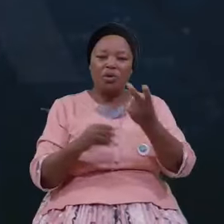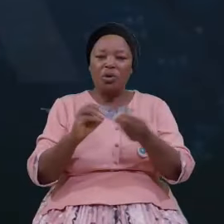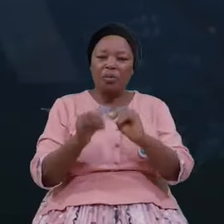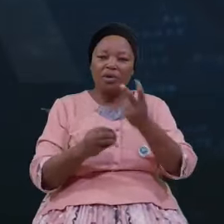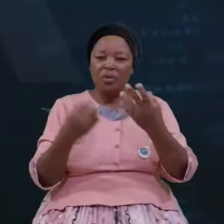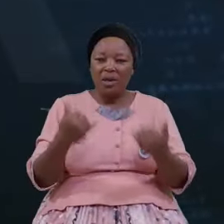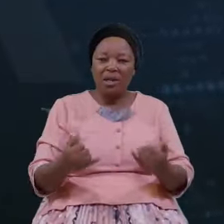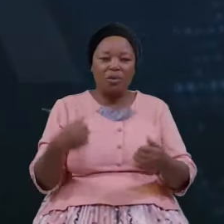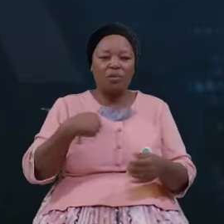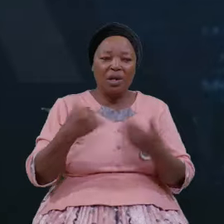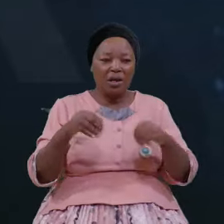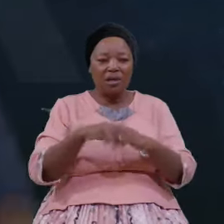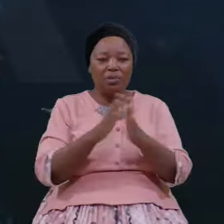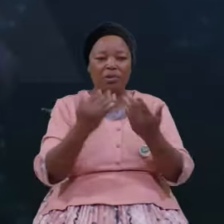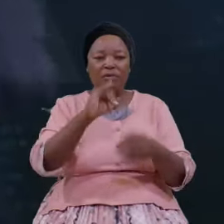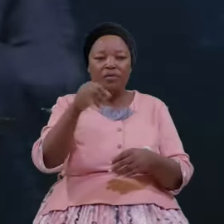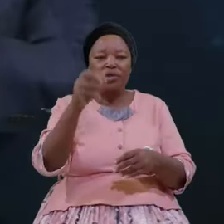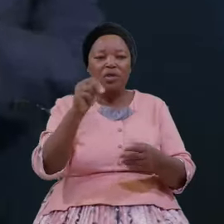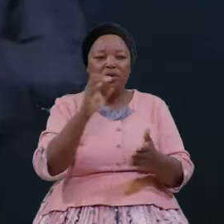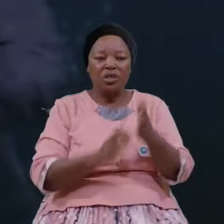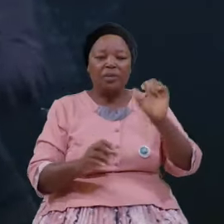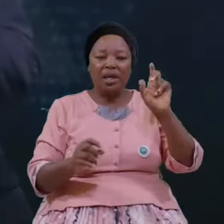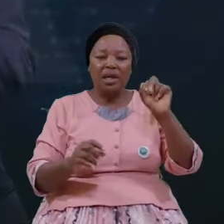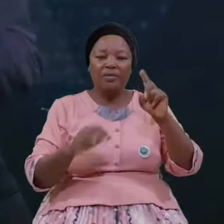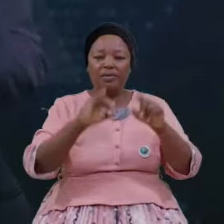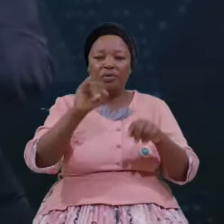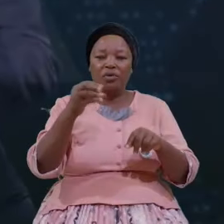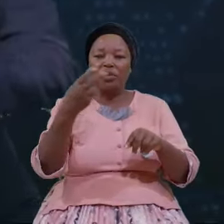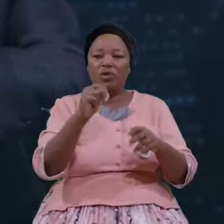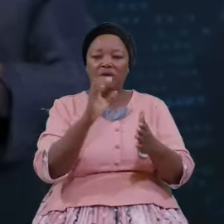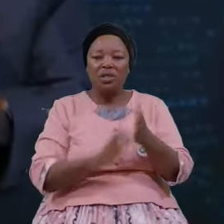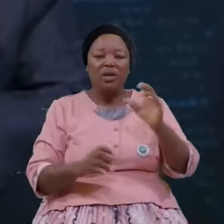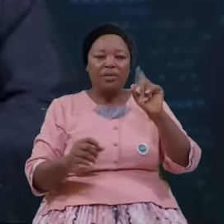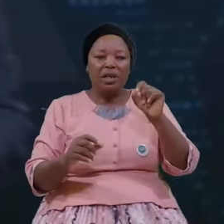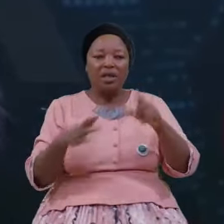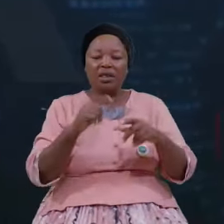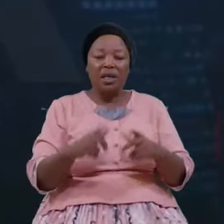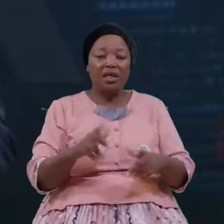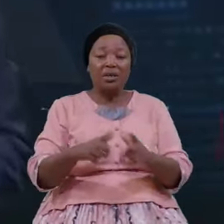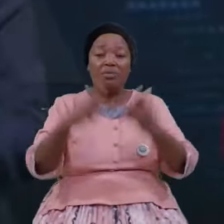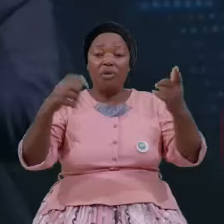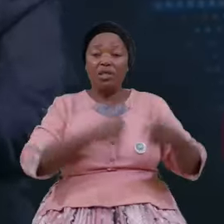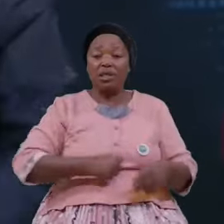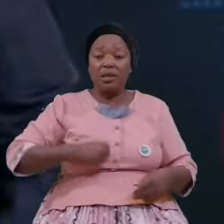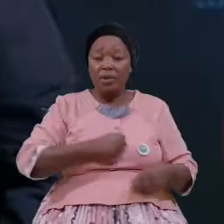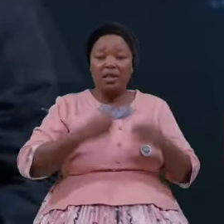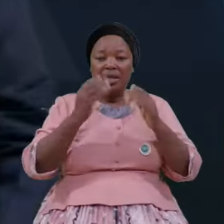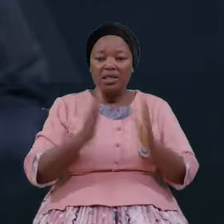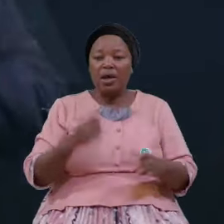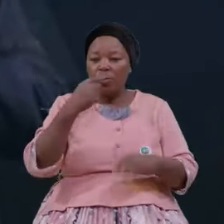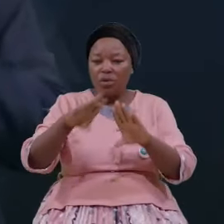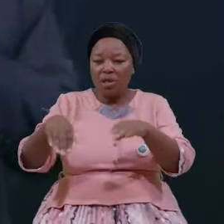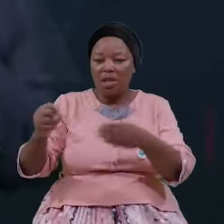John chapter 11. The great sympathizer who gives life to